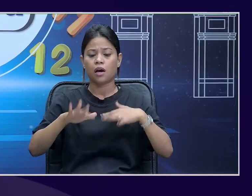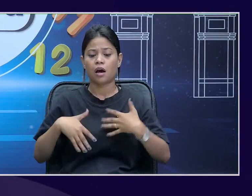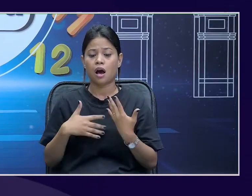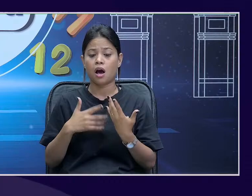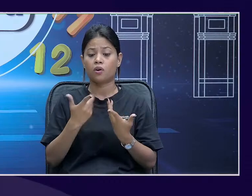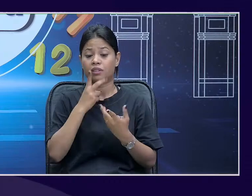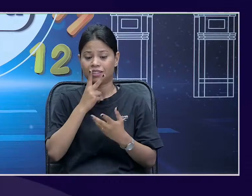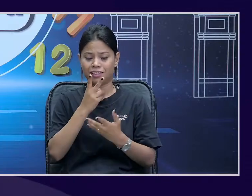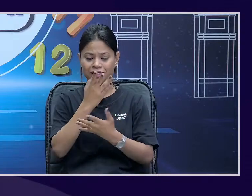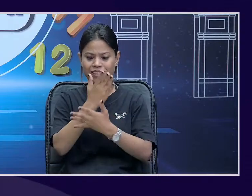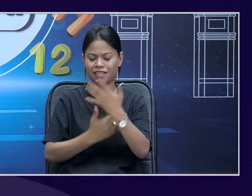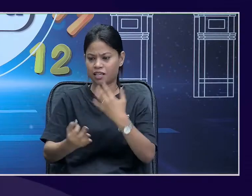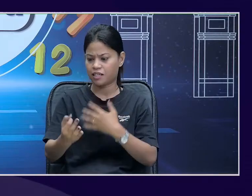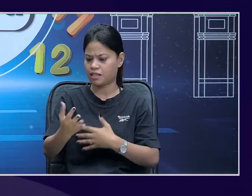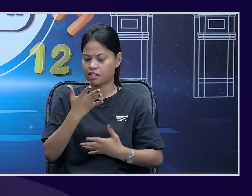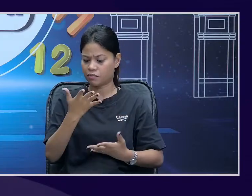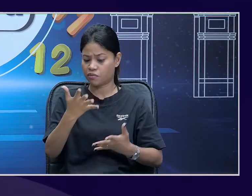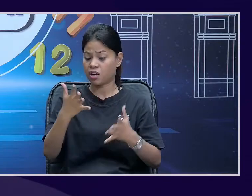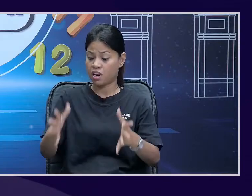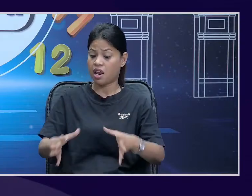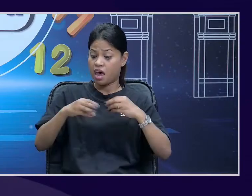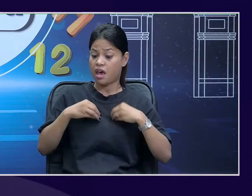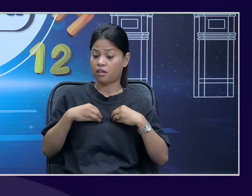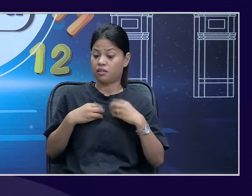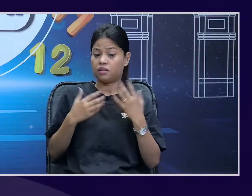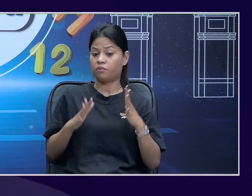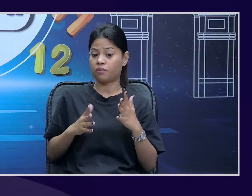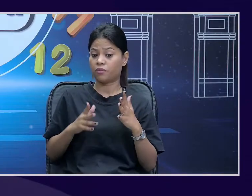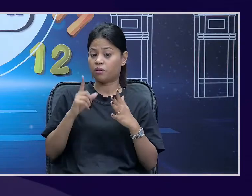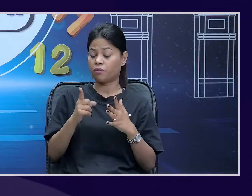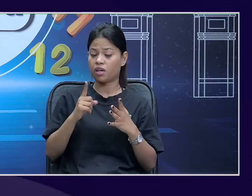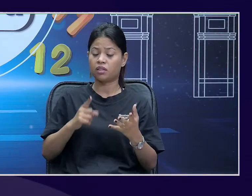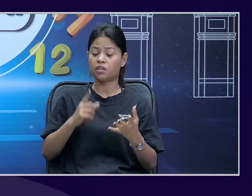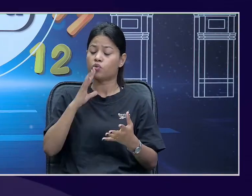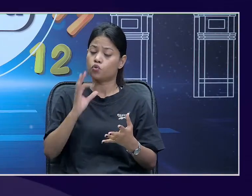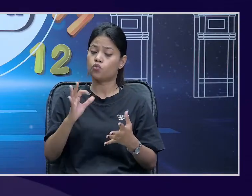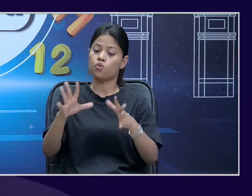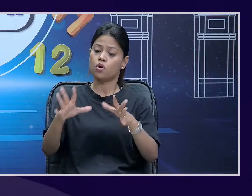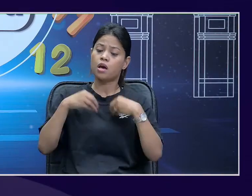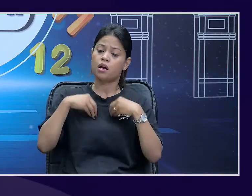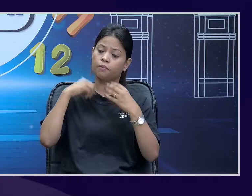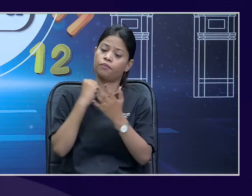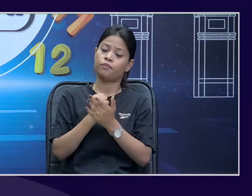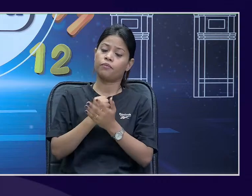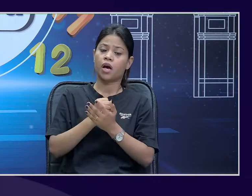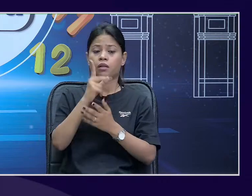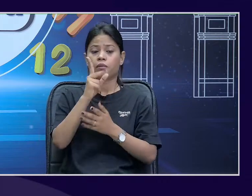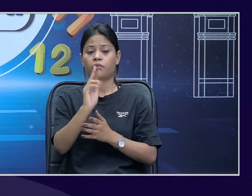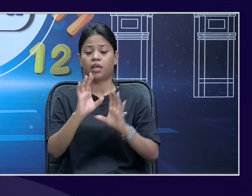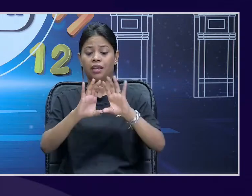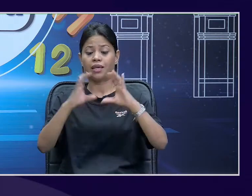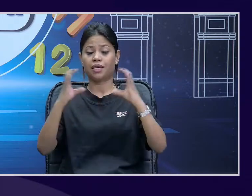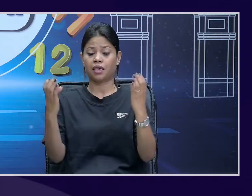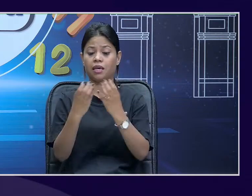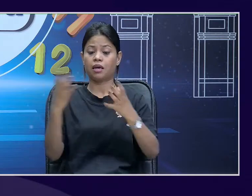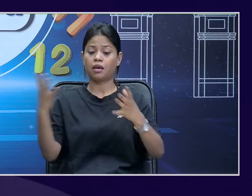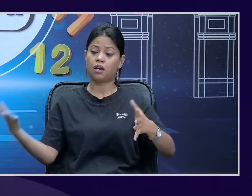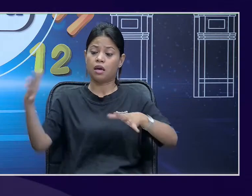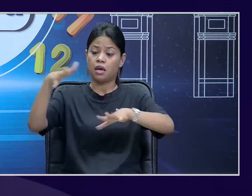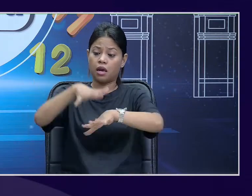accept them, because most of us, for us, this is the real world. So, bringing them